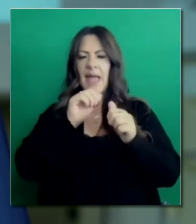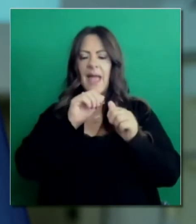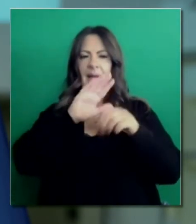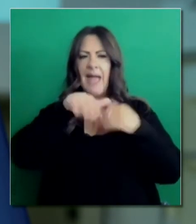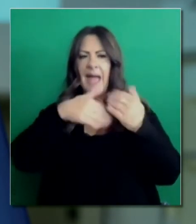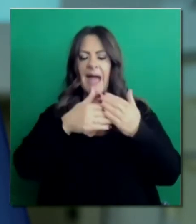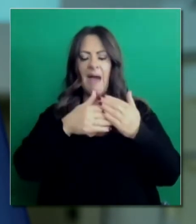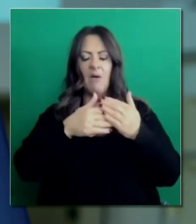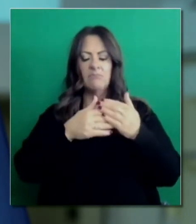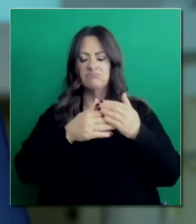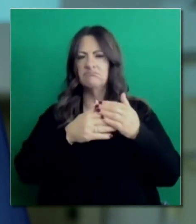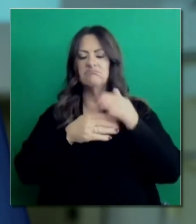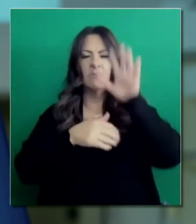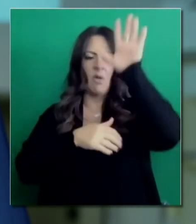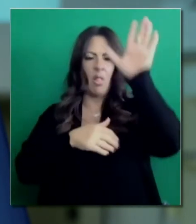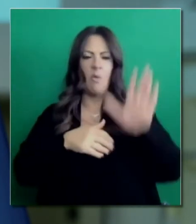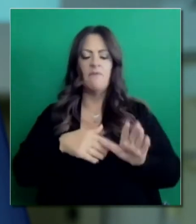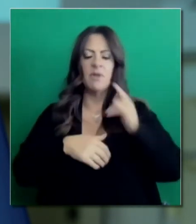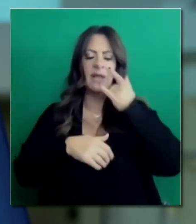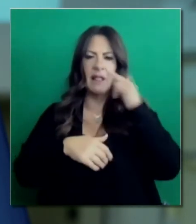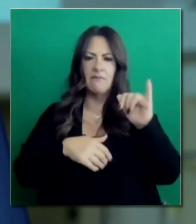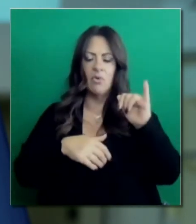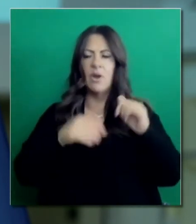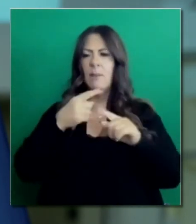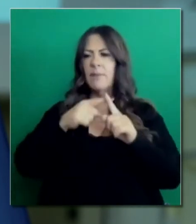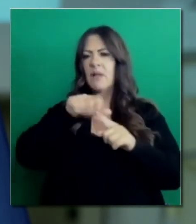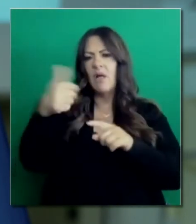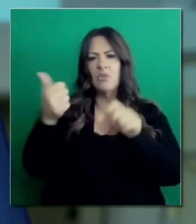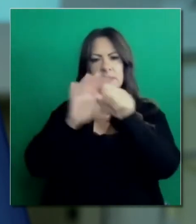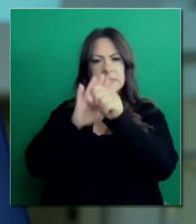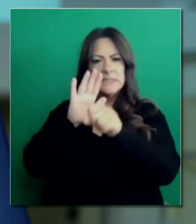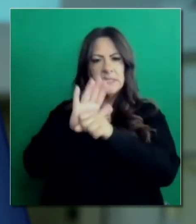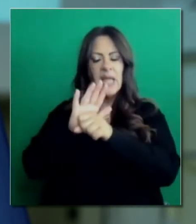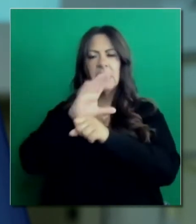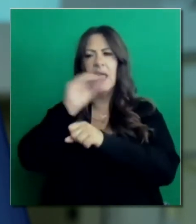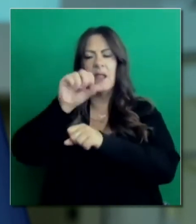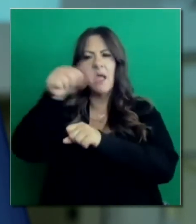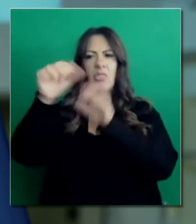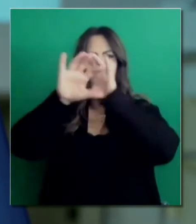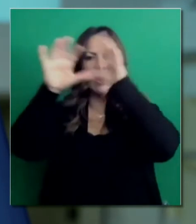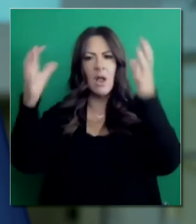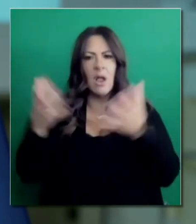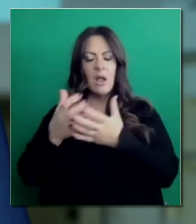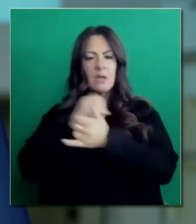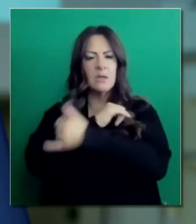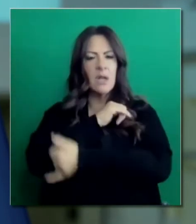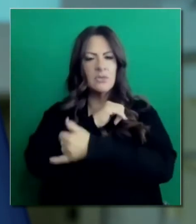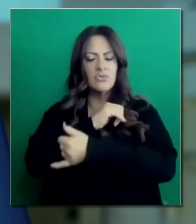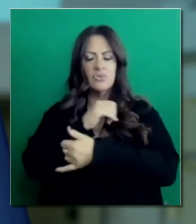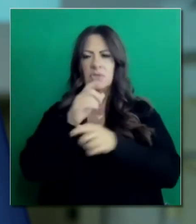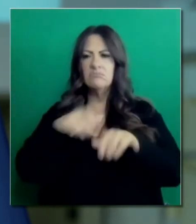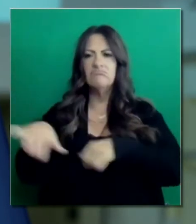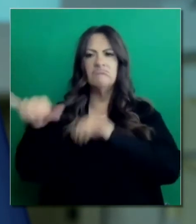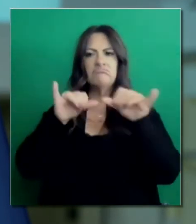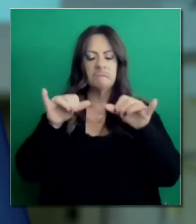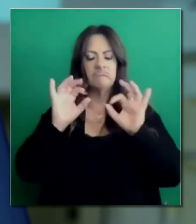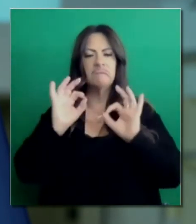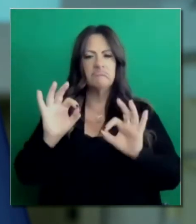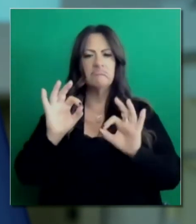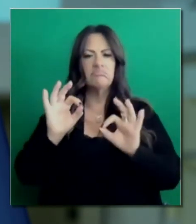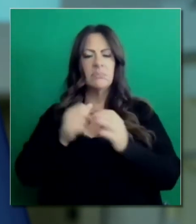nation, across the globe, and that certainly we are very experienced with reactions and even